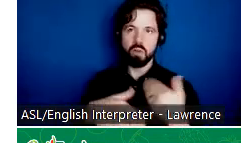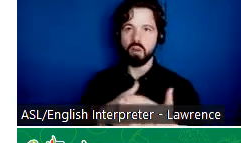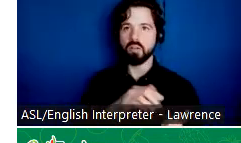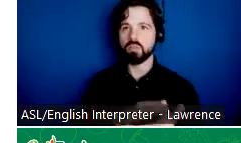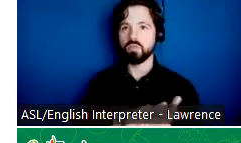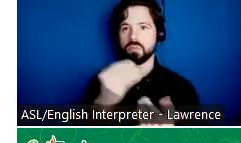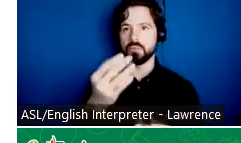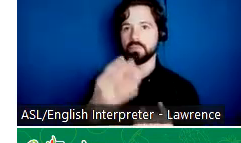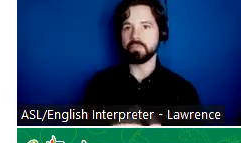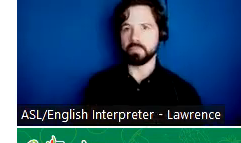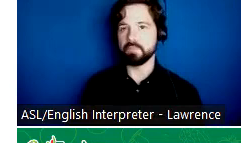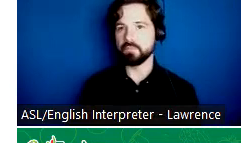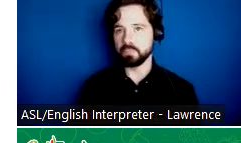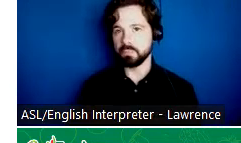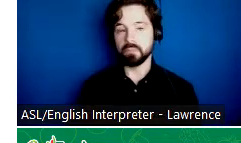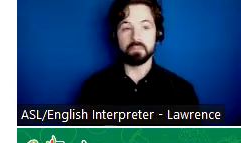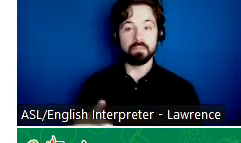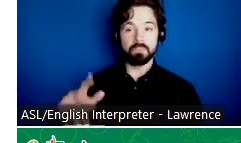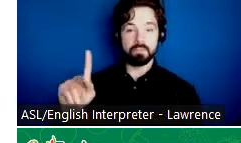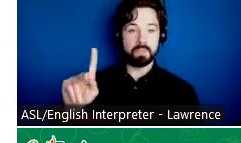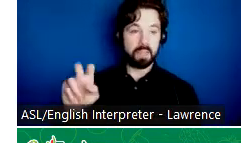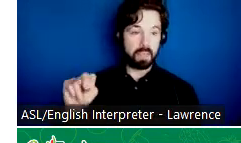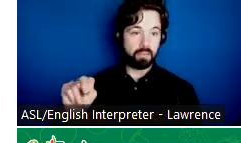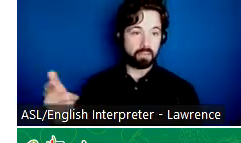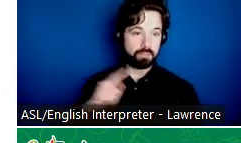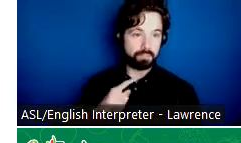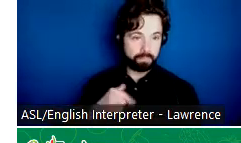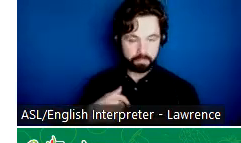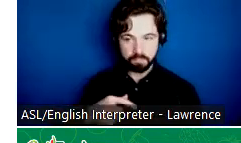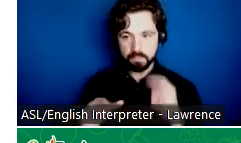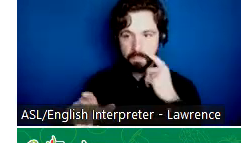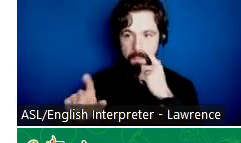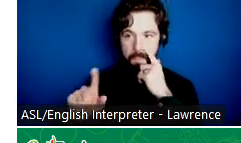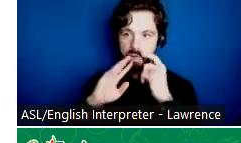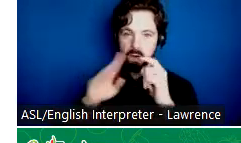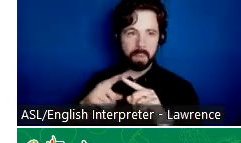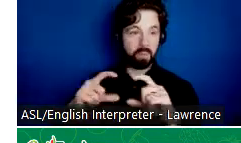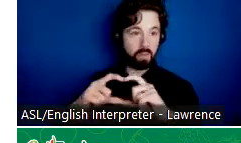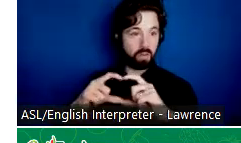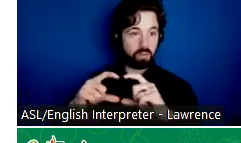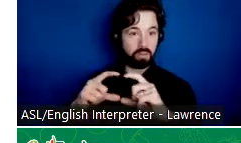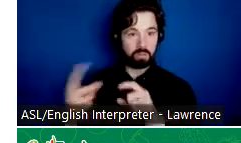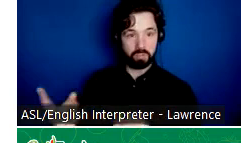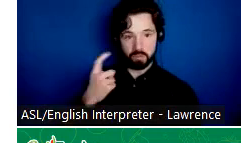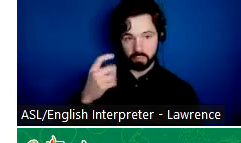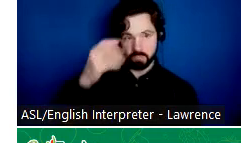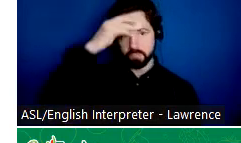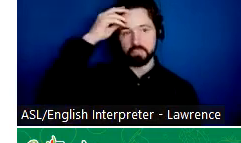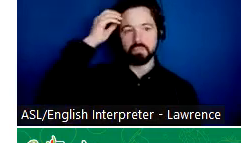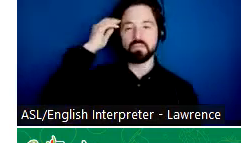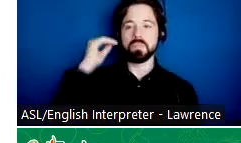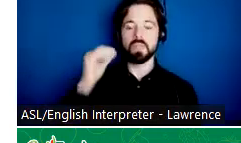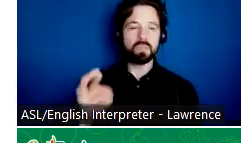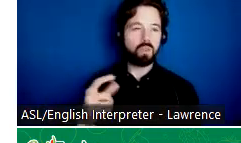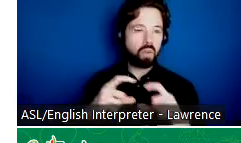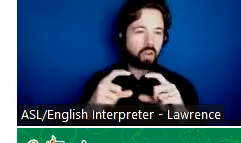We have a question here about cards. So the P-EBT cards for customers experiencing